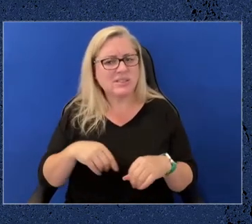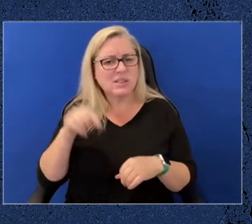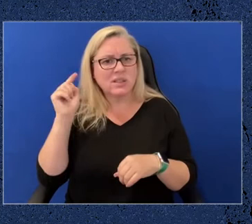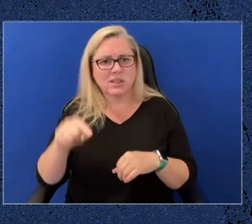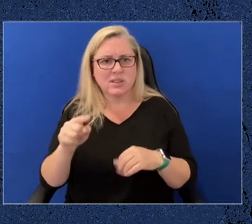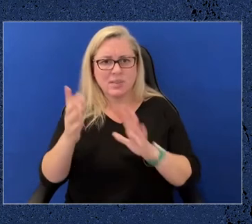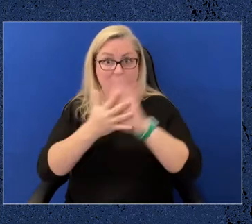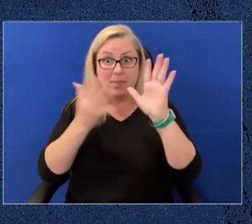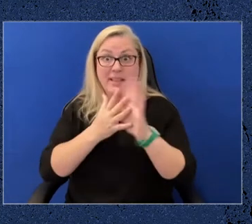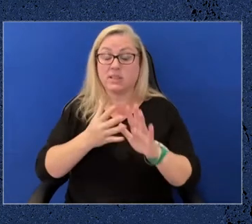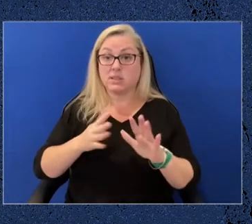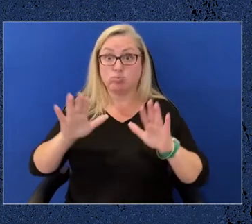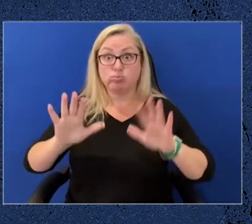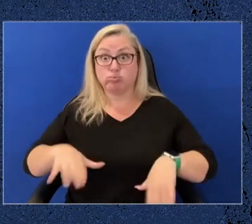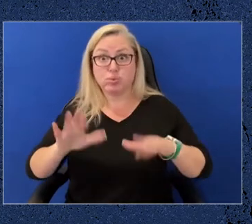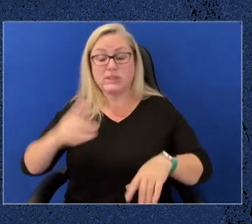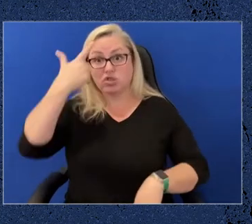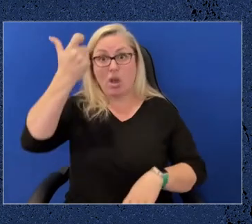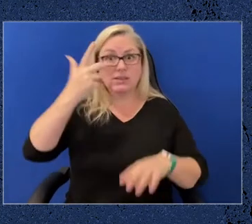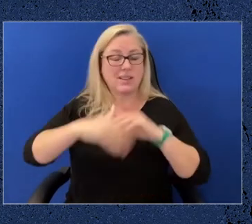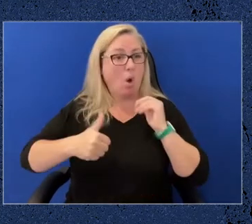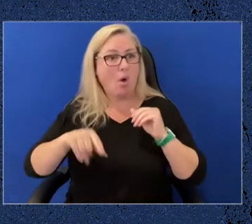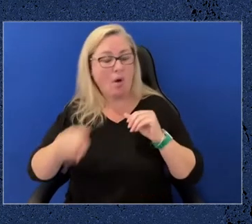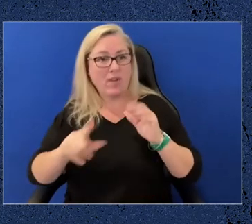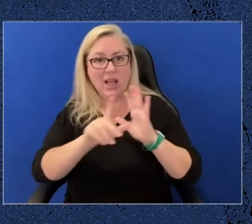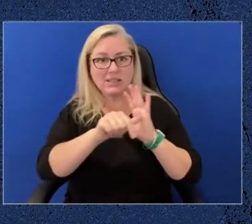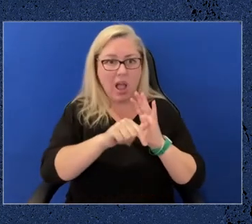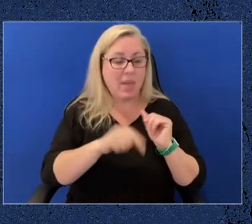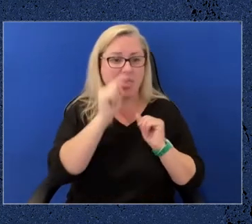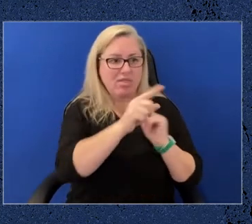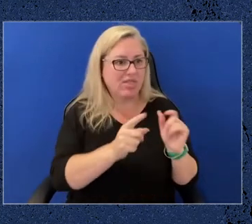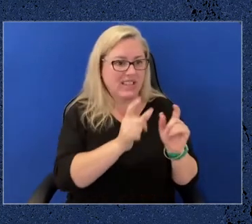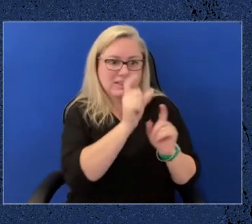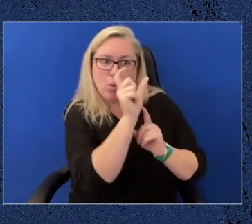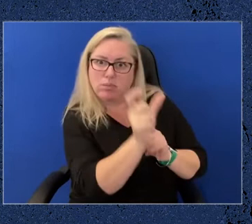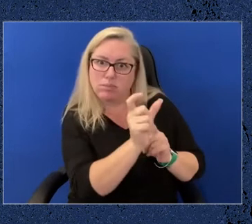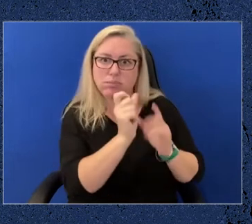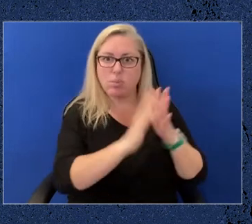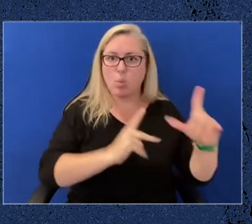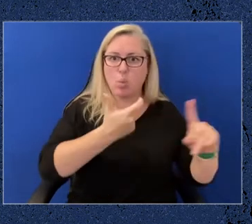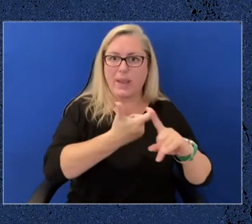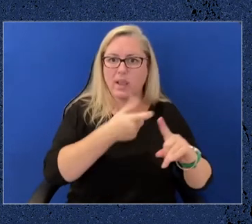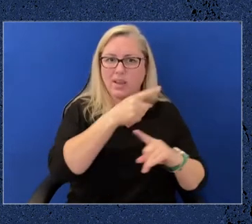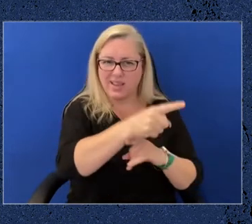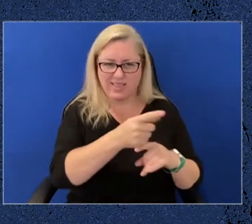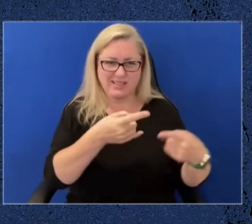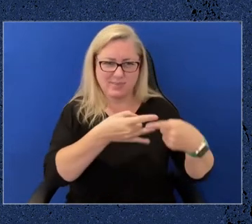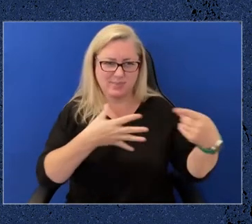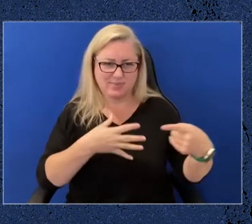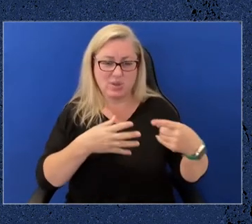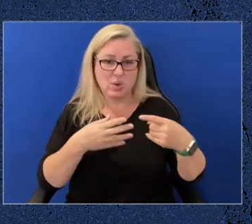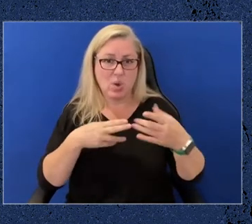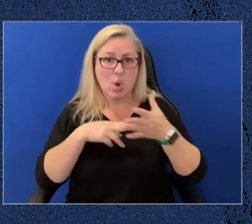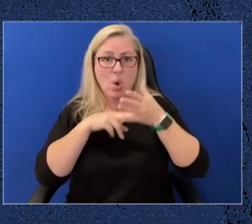time. Yeah. You know, it's this happens to happen here. This week here is for this, you know, and that's built, that had a very specific origin in Northwest Europe where there's a very